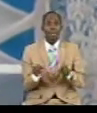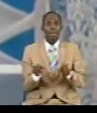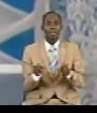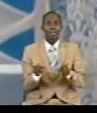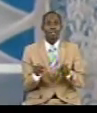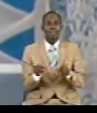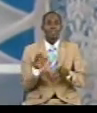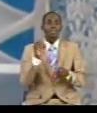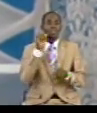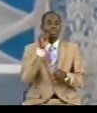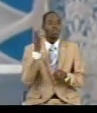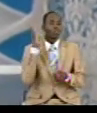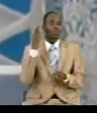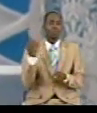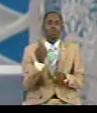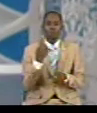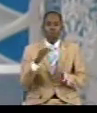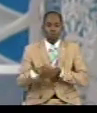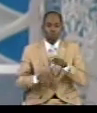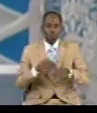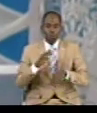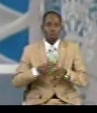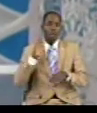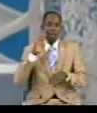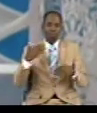crawling about like a crocodile.